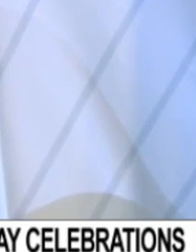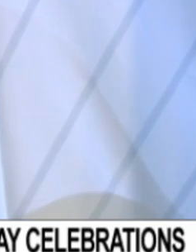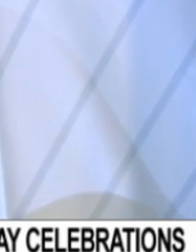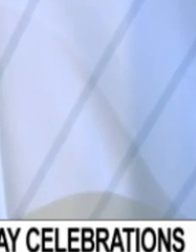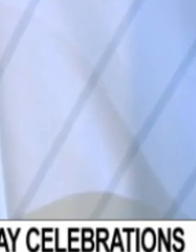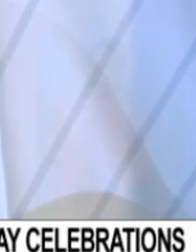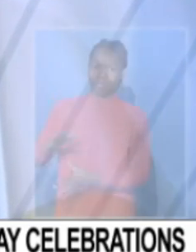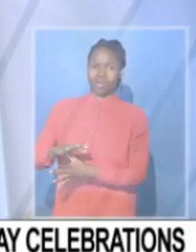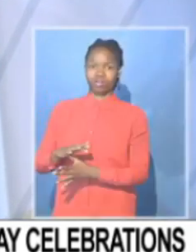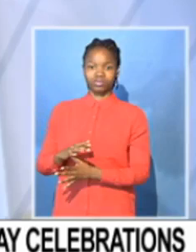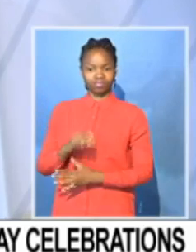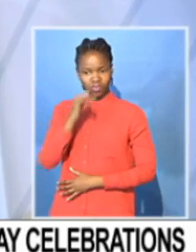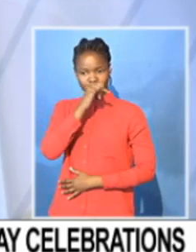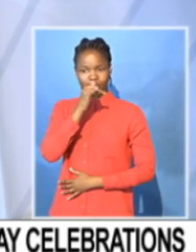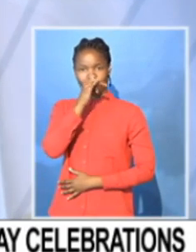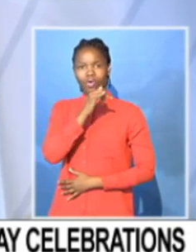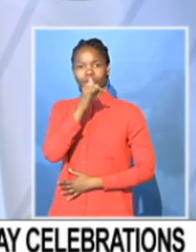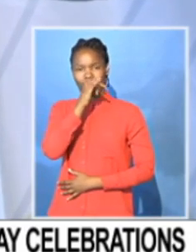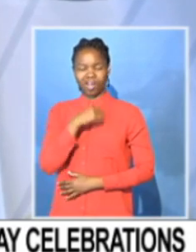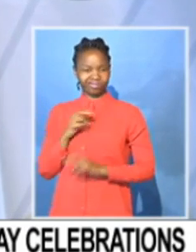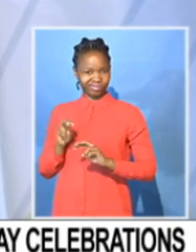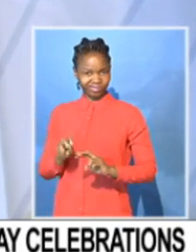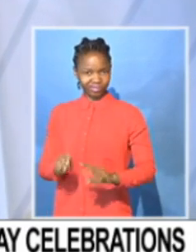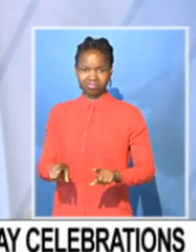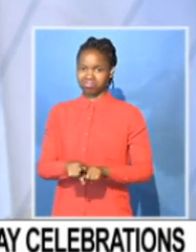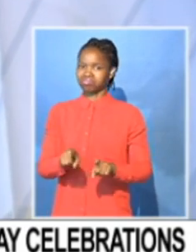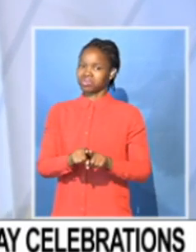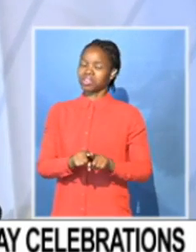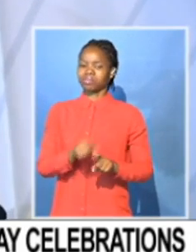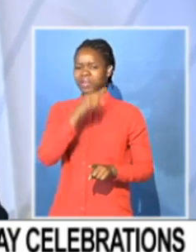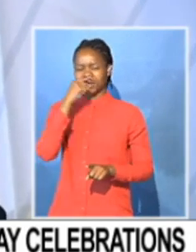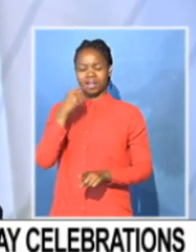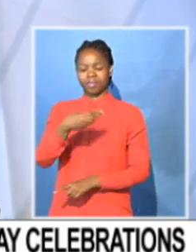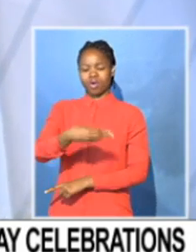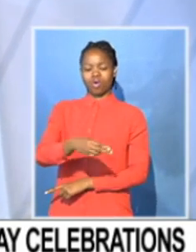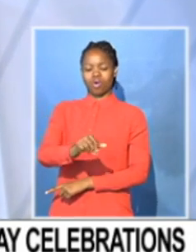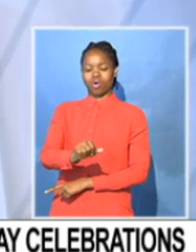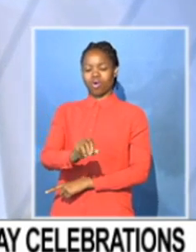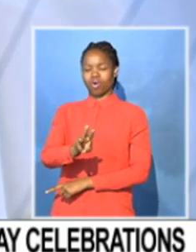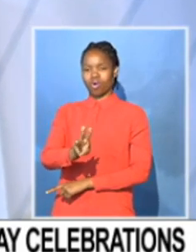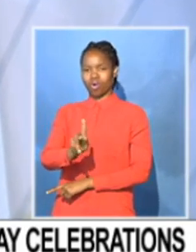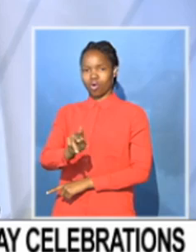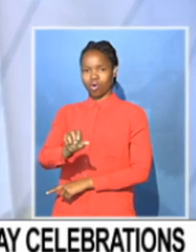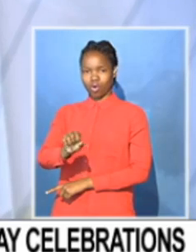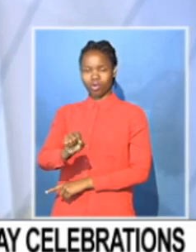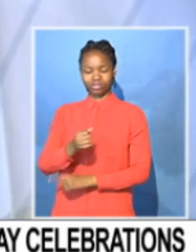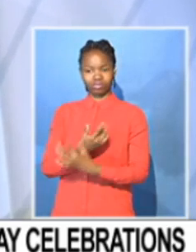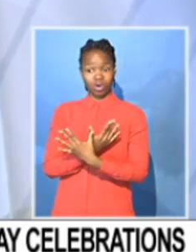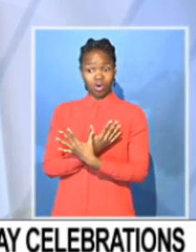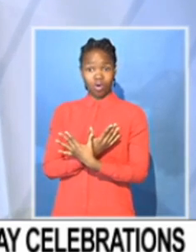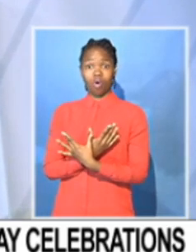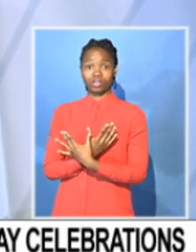Priority Crime Investigations, or the Hawks, investigate all cases of